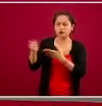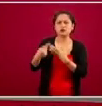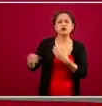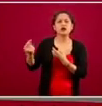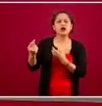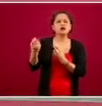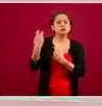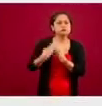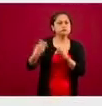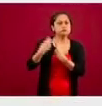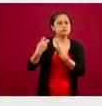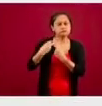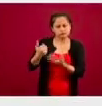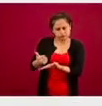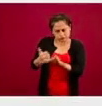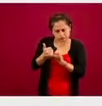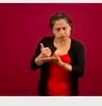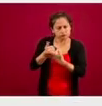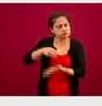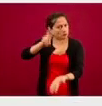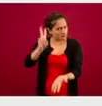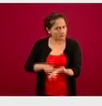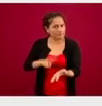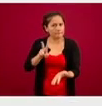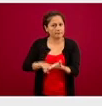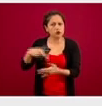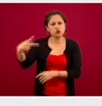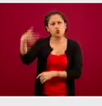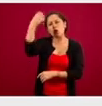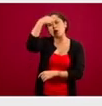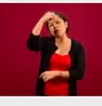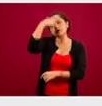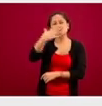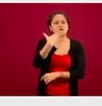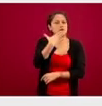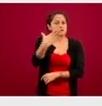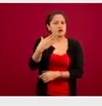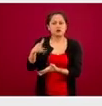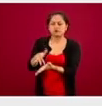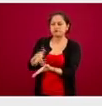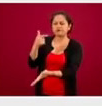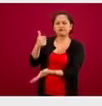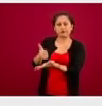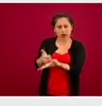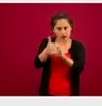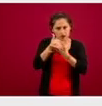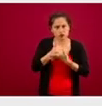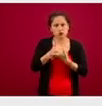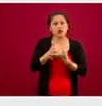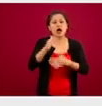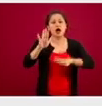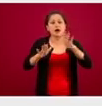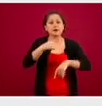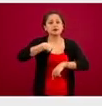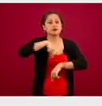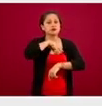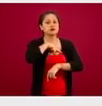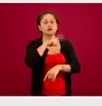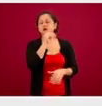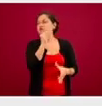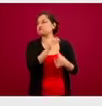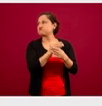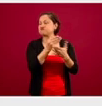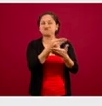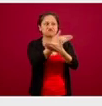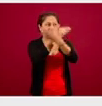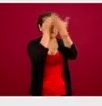keep criticizing our work, because critiquing is not only valid but is also useful